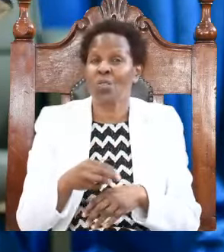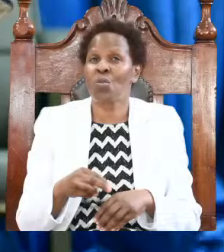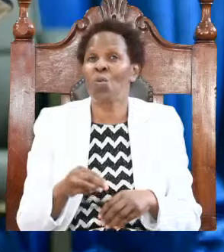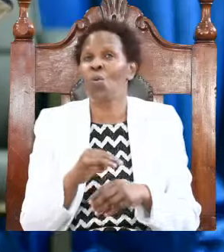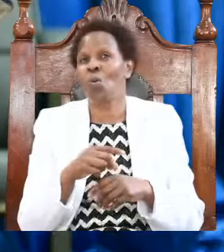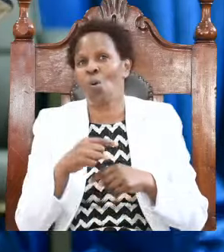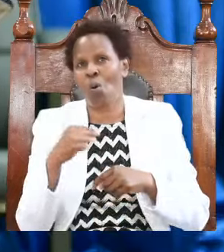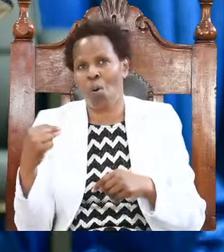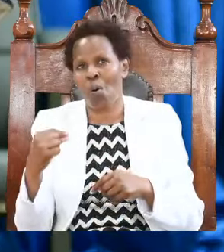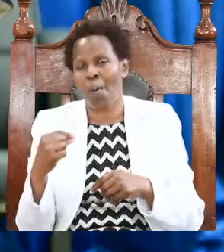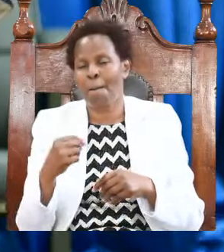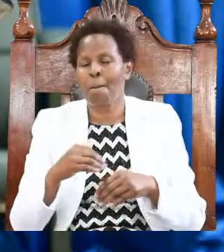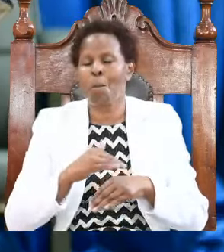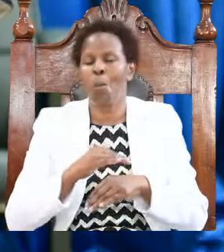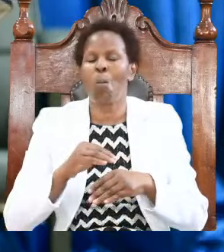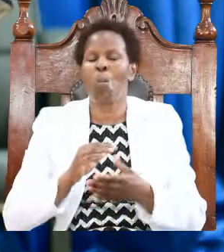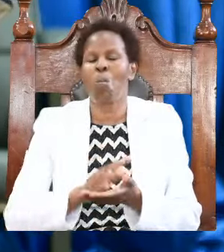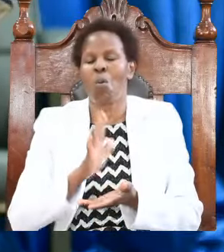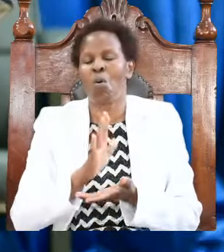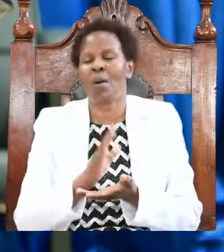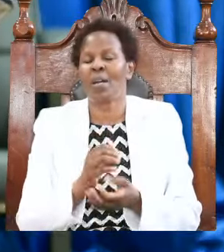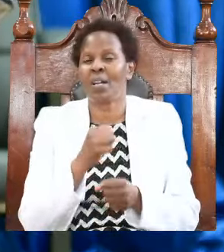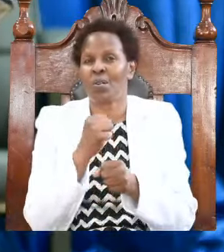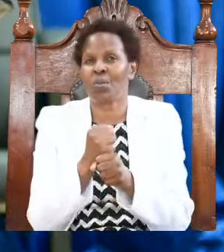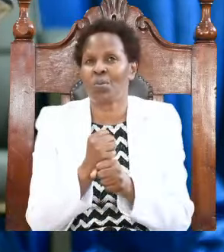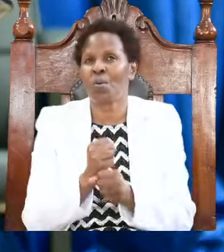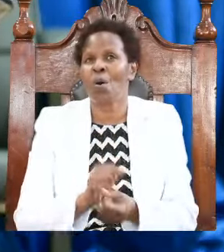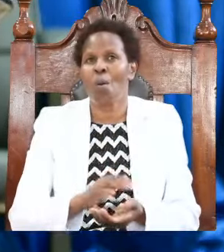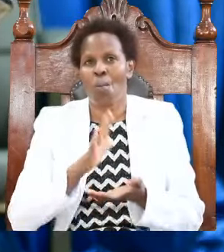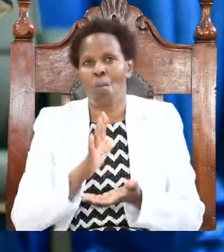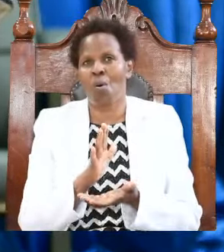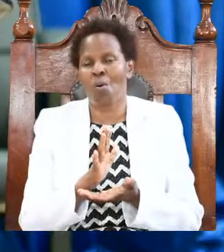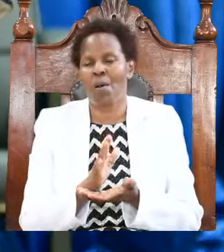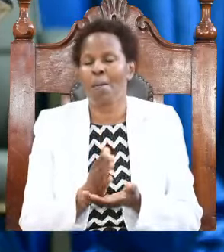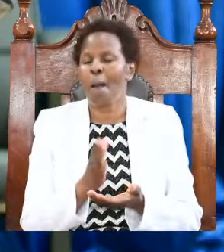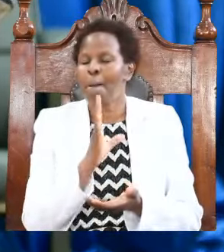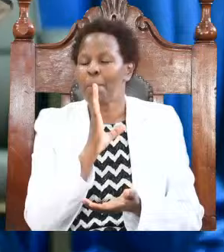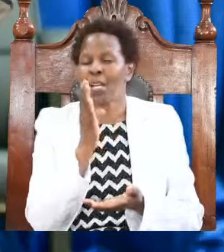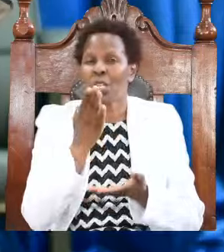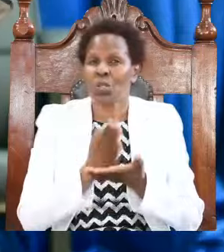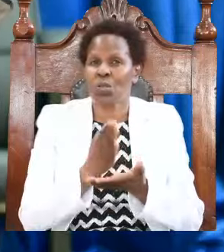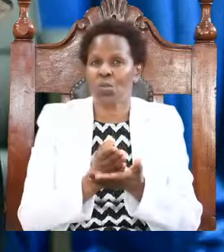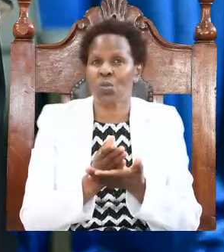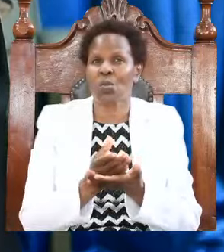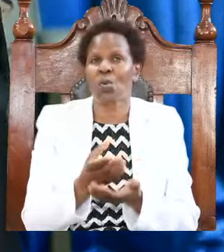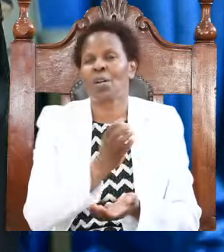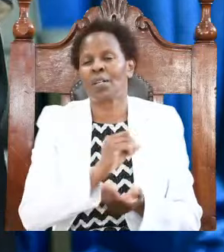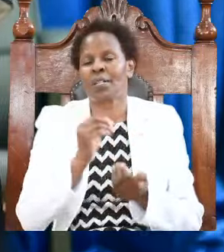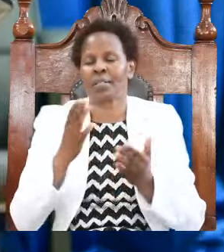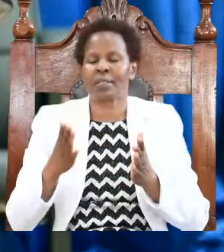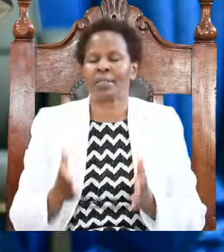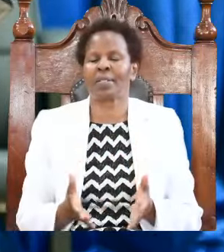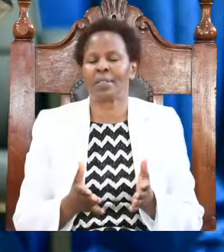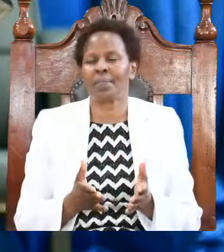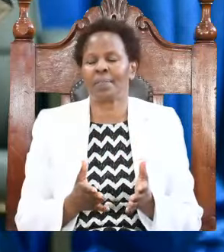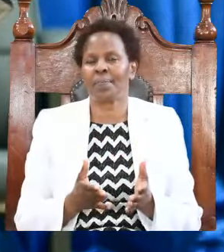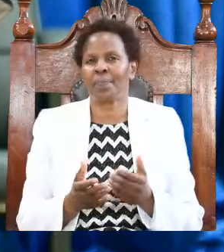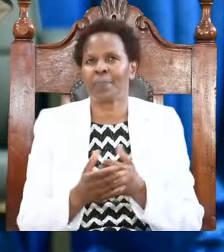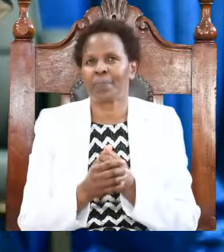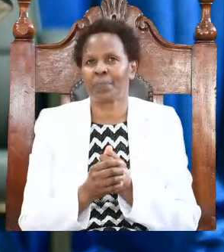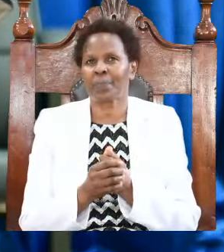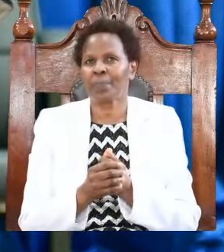beyond being reactive Christians. Praise be to God. Discipleship is beyond a